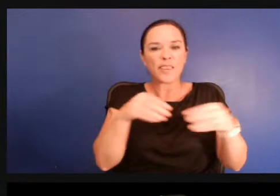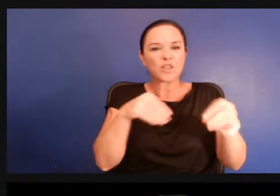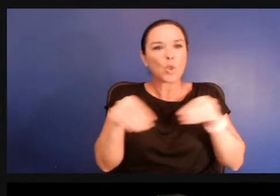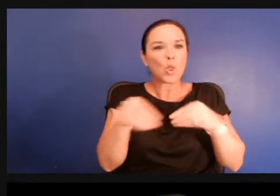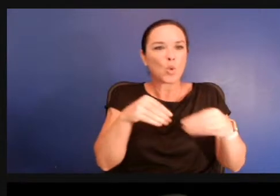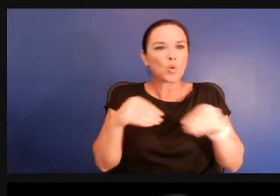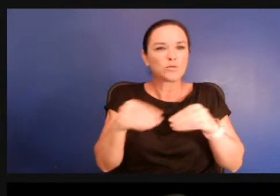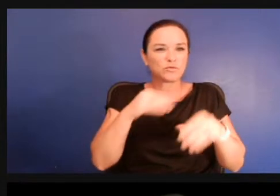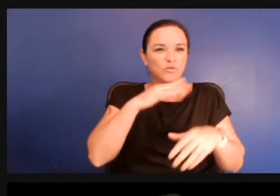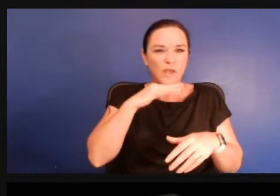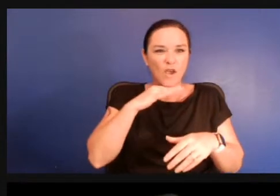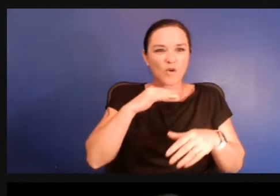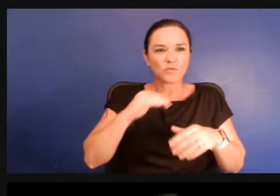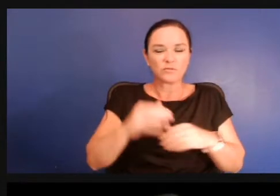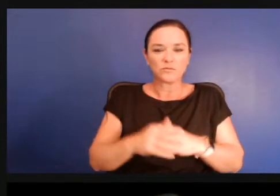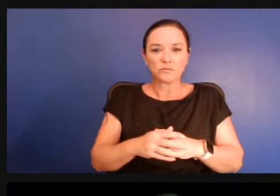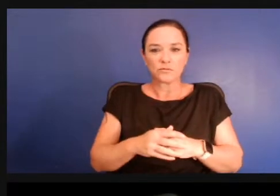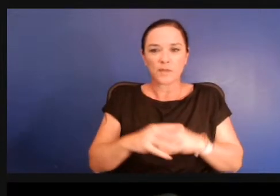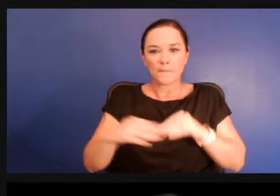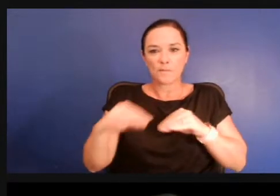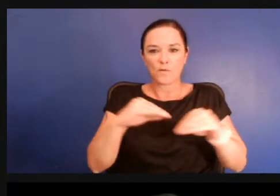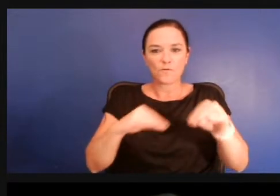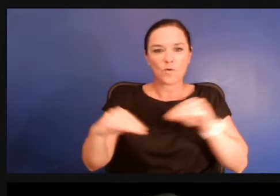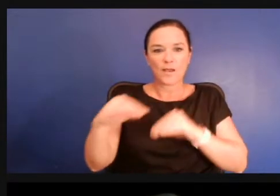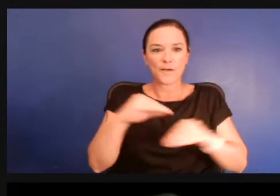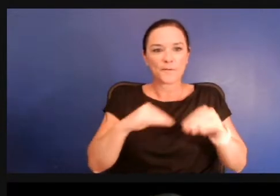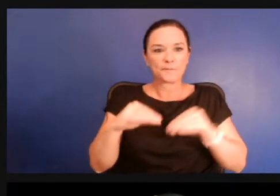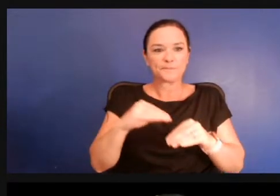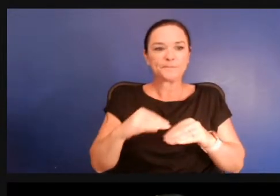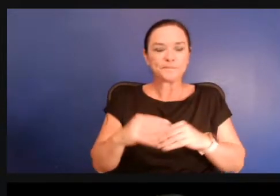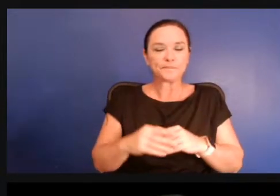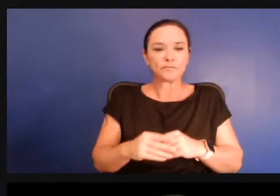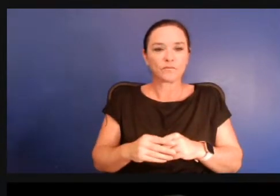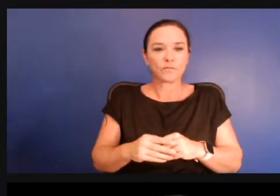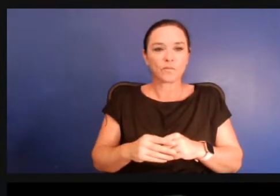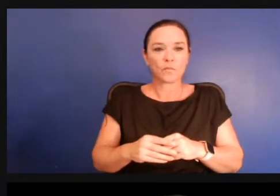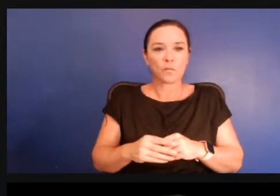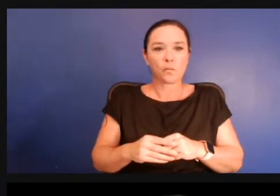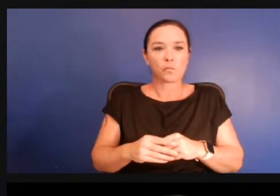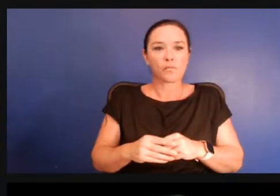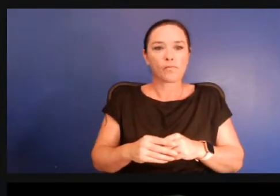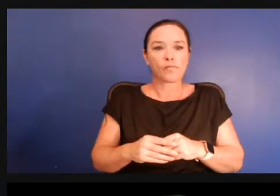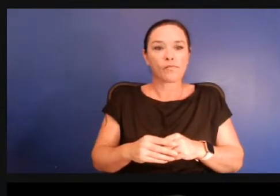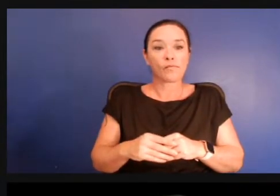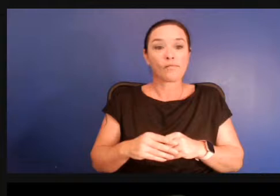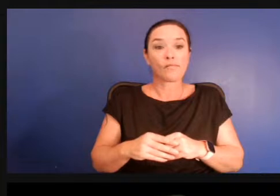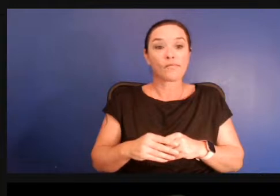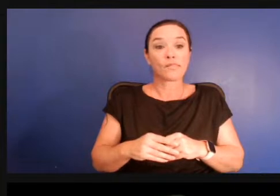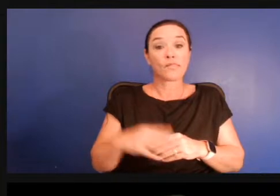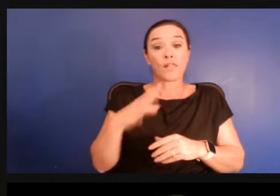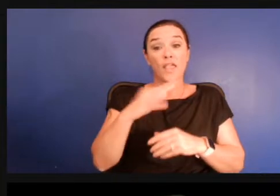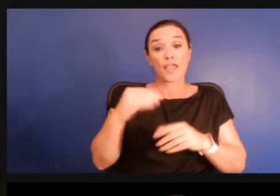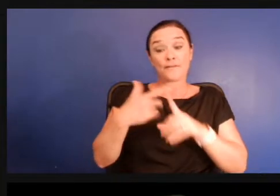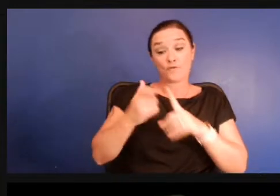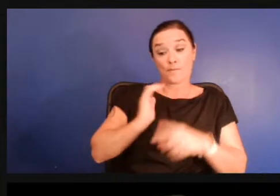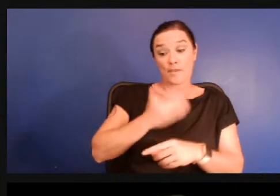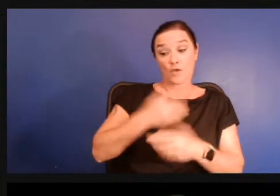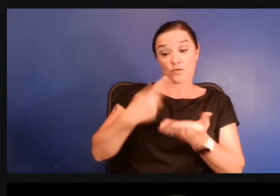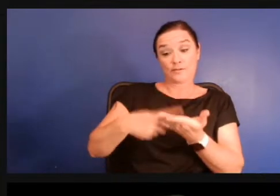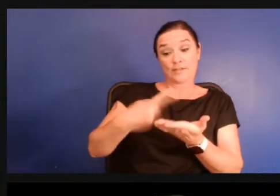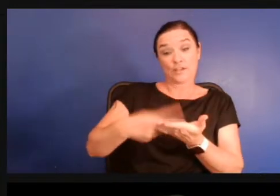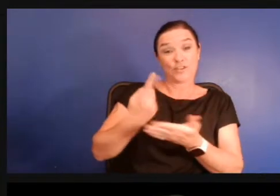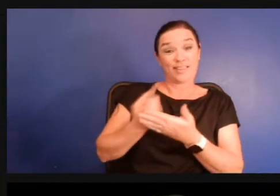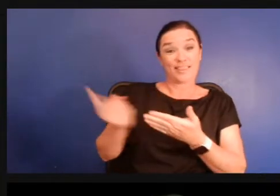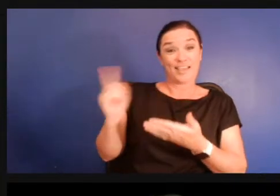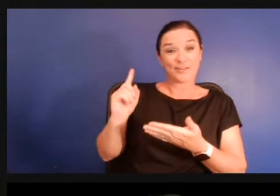slopes that got shaken here and there across the island. And in light of our discussion last week about the